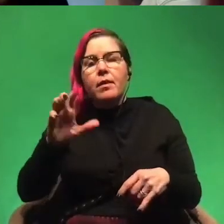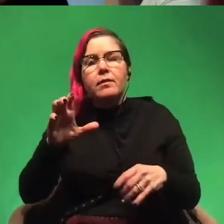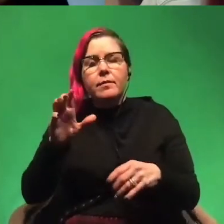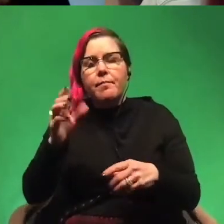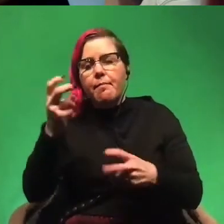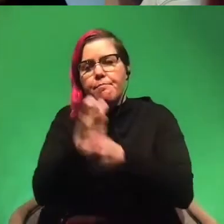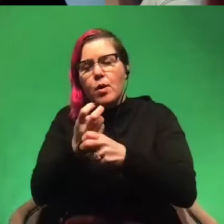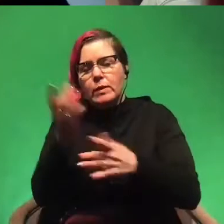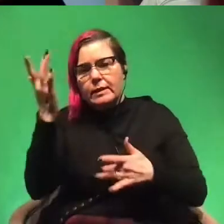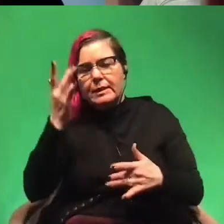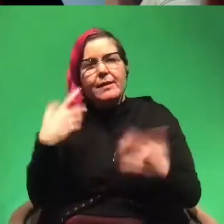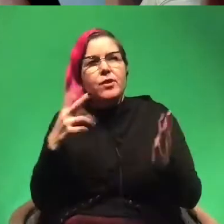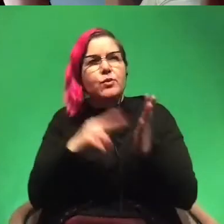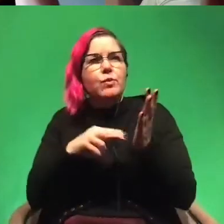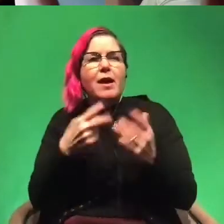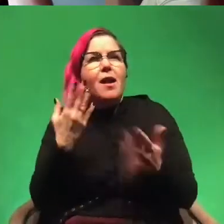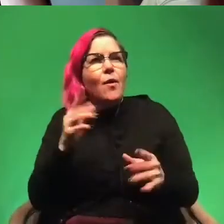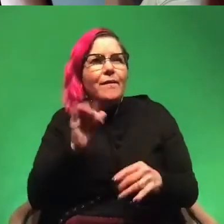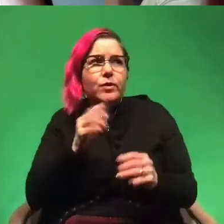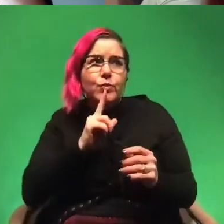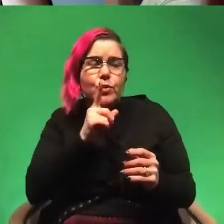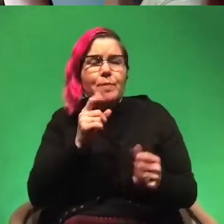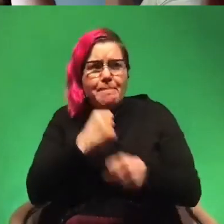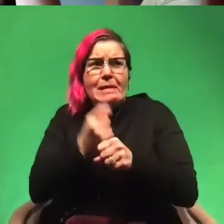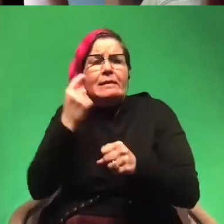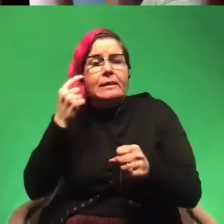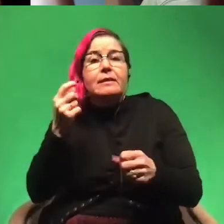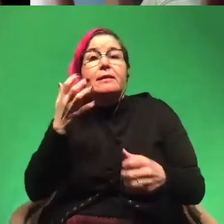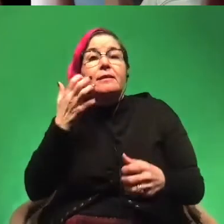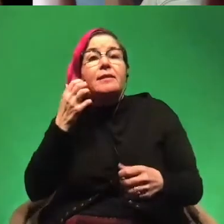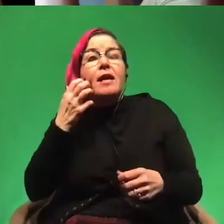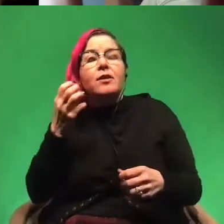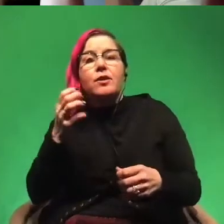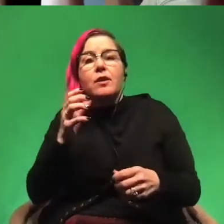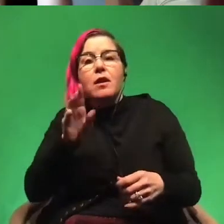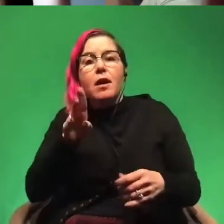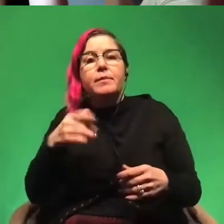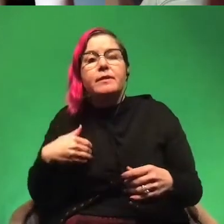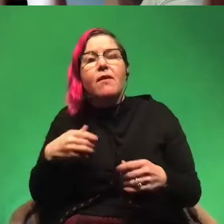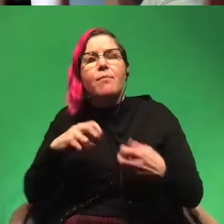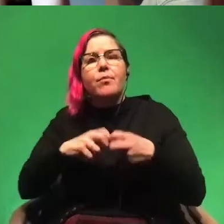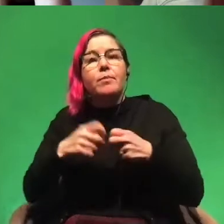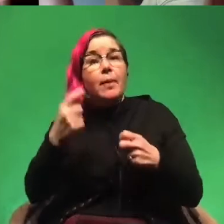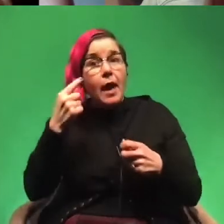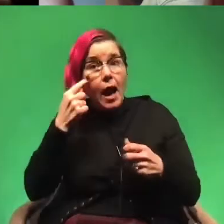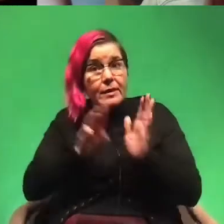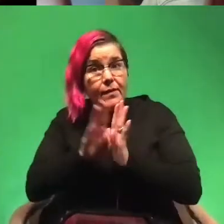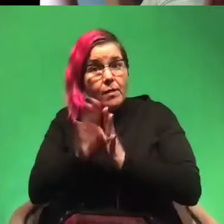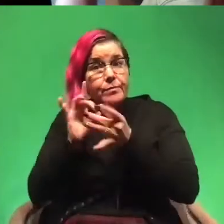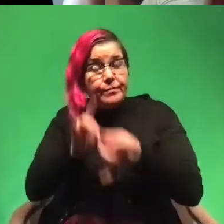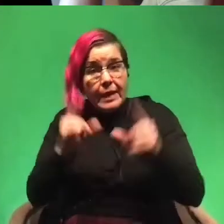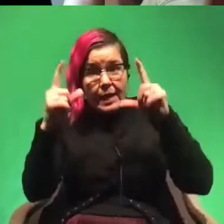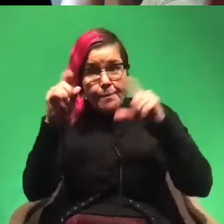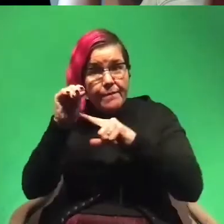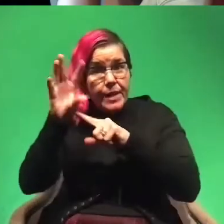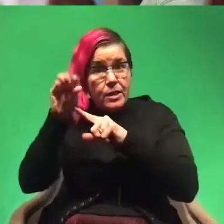about, and I don't know if this is true, it would make sense to me that some tiger cubs have issues with eye development as a result of flashes. I mean,